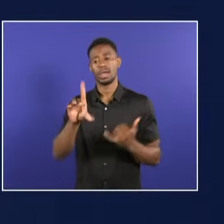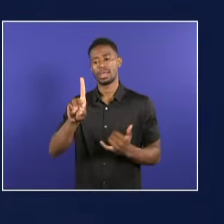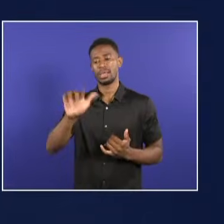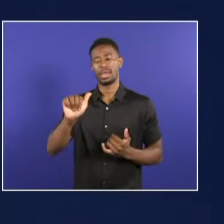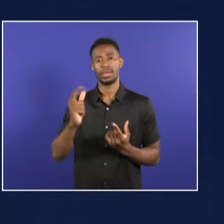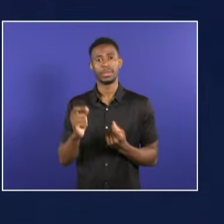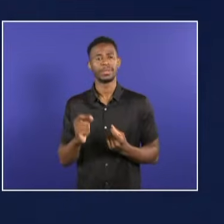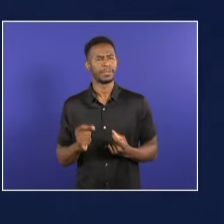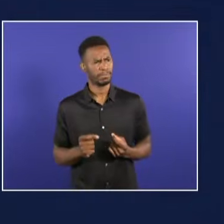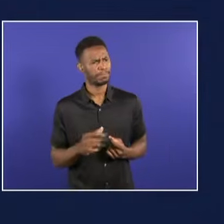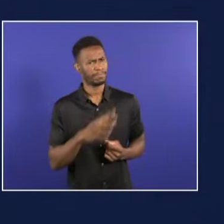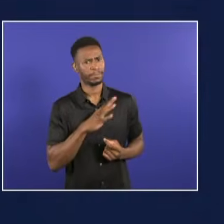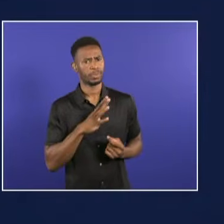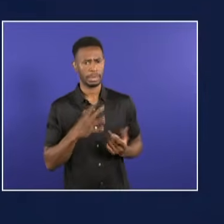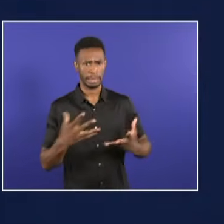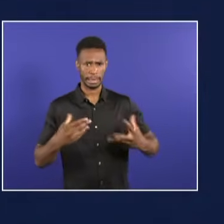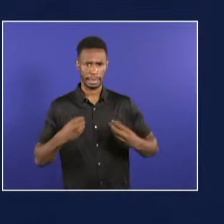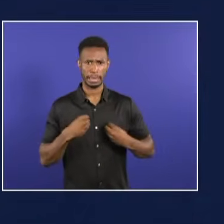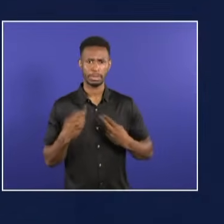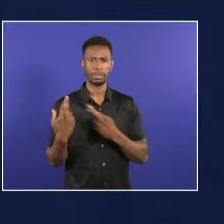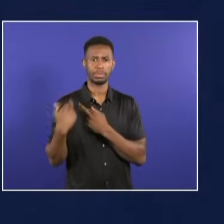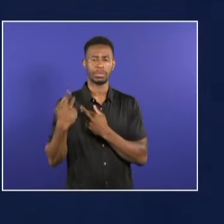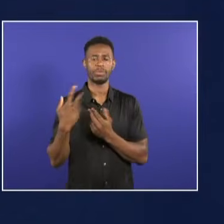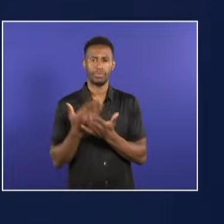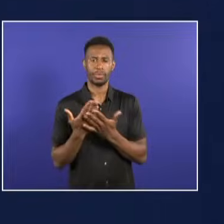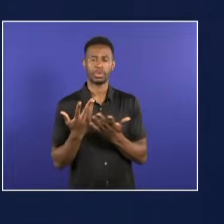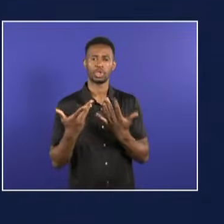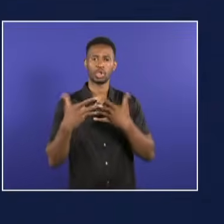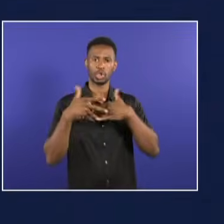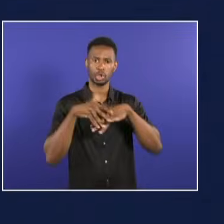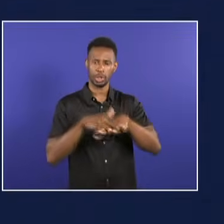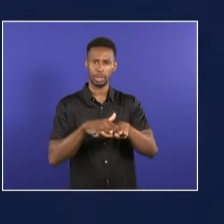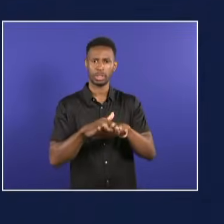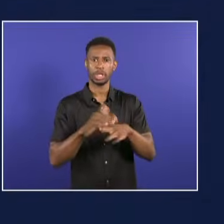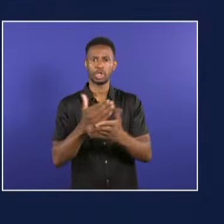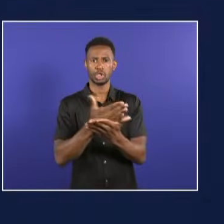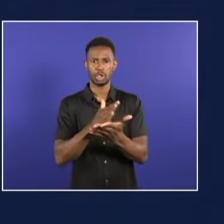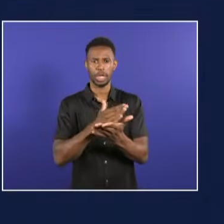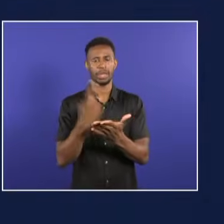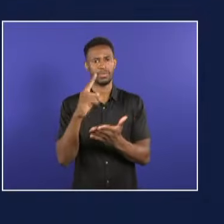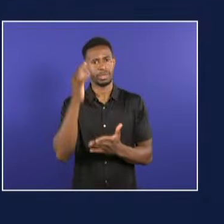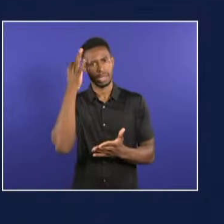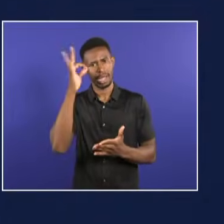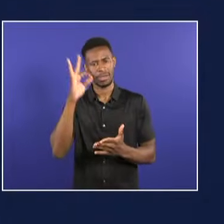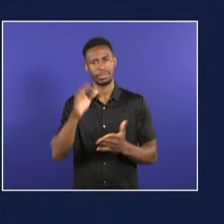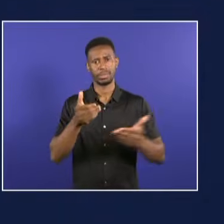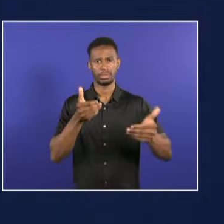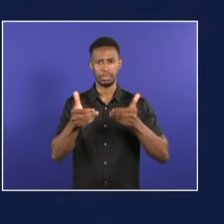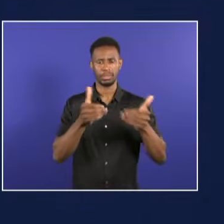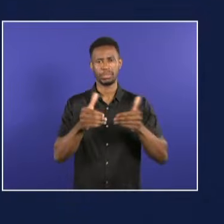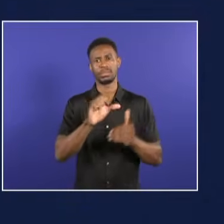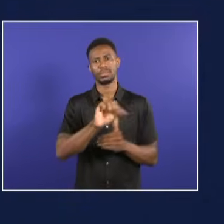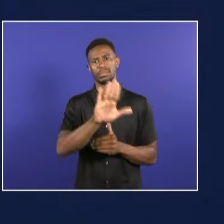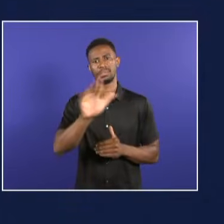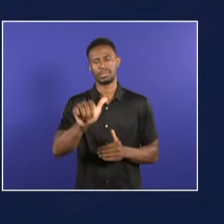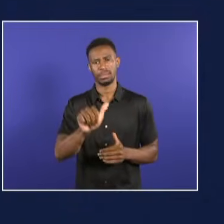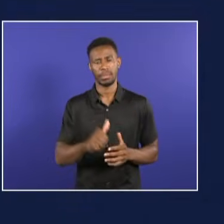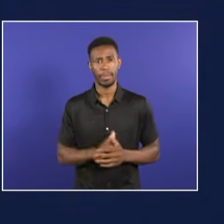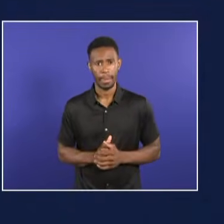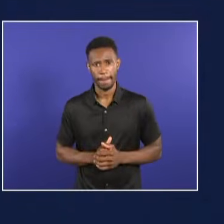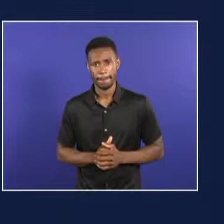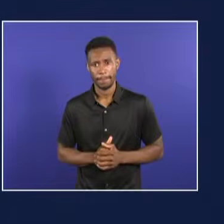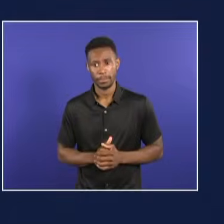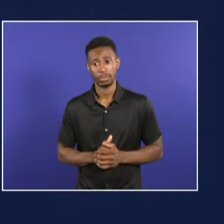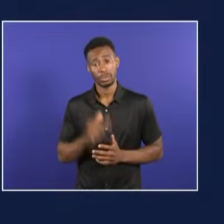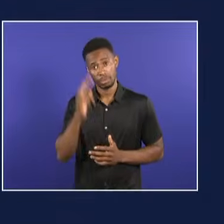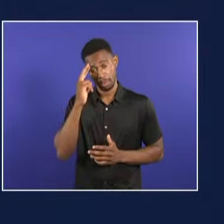accepting responsibility. But we must always remember what the DA difference is. In the DA, we are